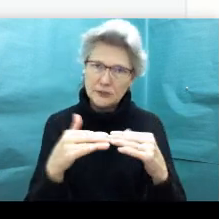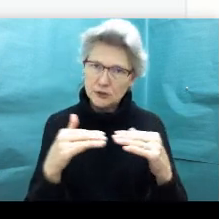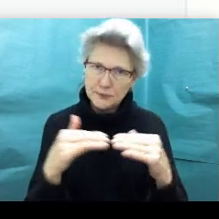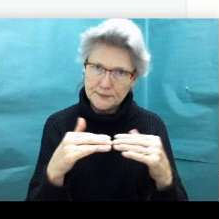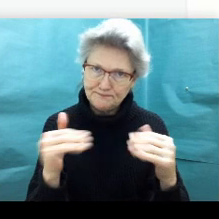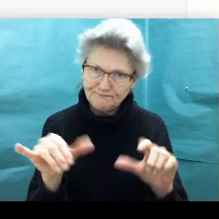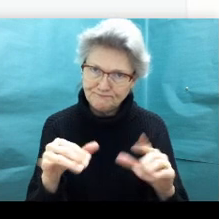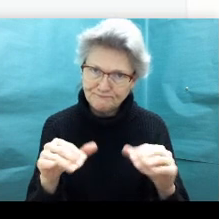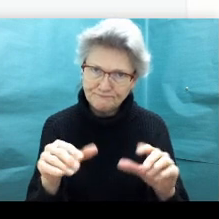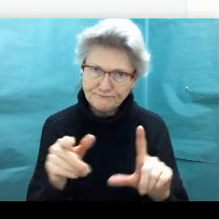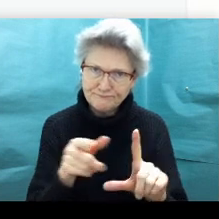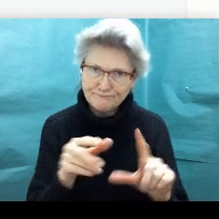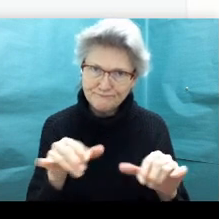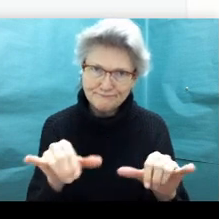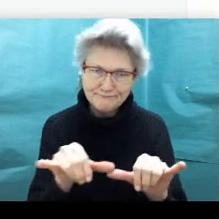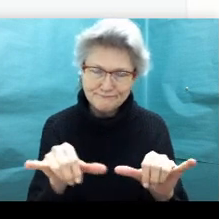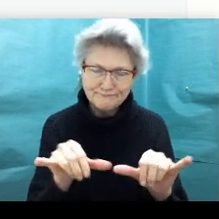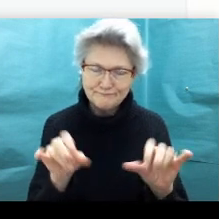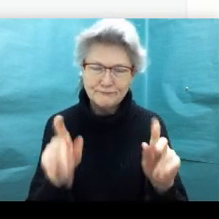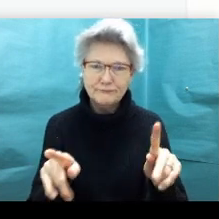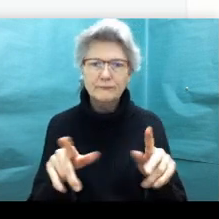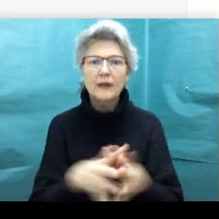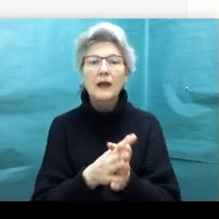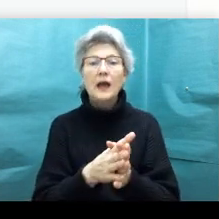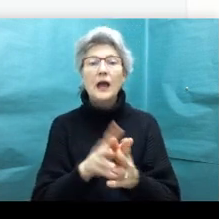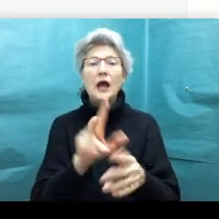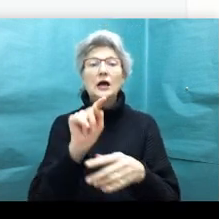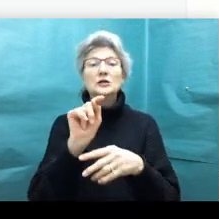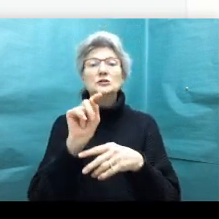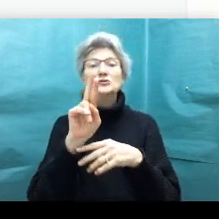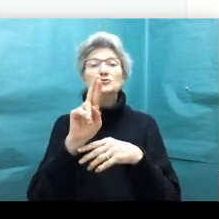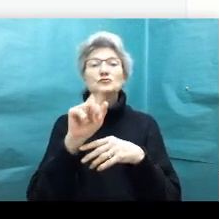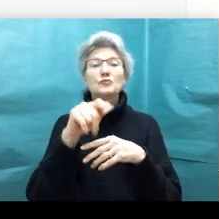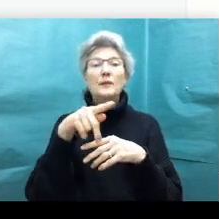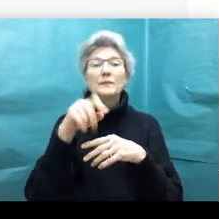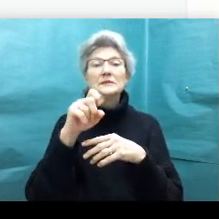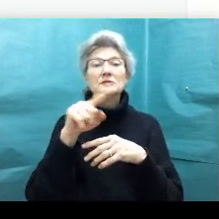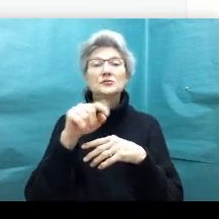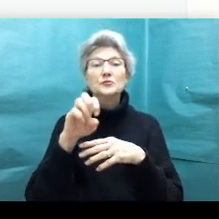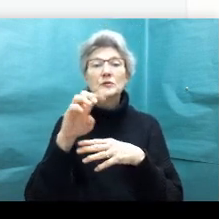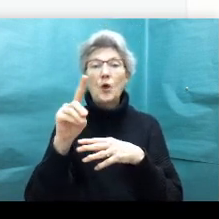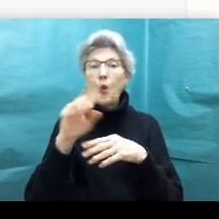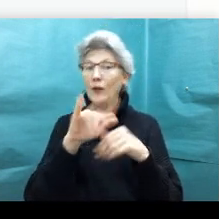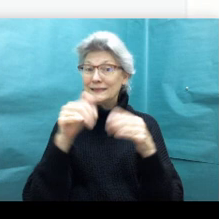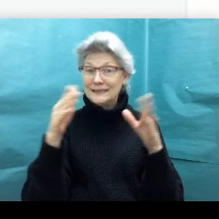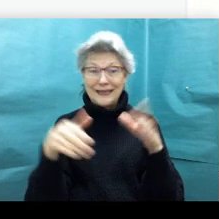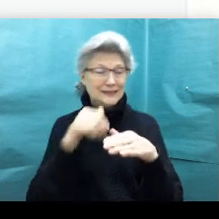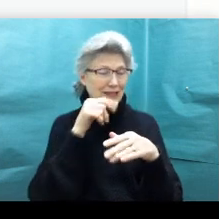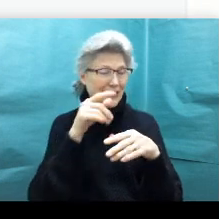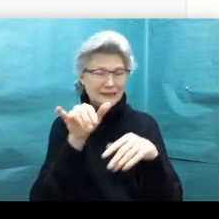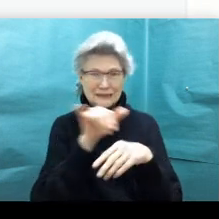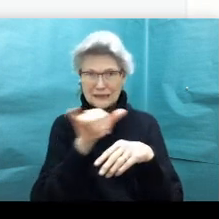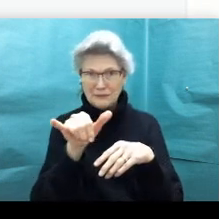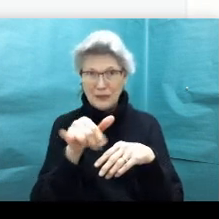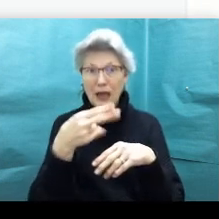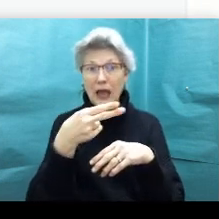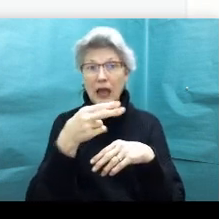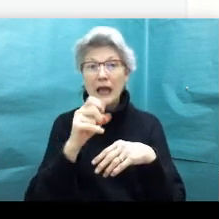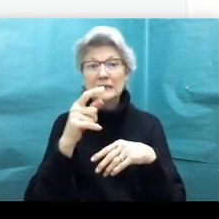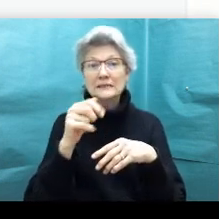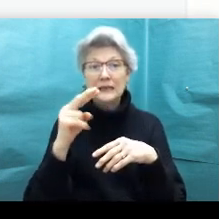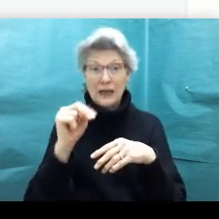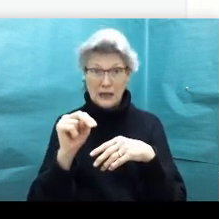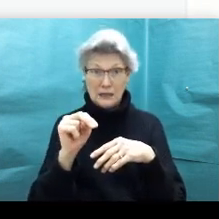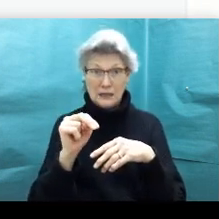so it doesn't fit that rule. Trapezoid, all sides aren't the same length. And then a hexagon. A hexagon